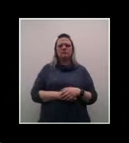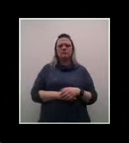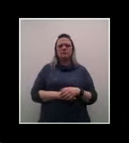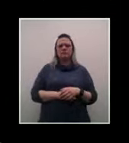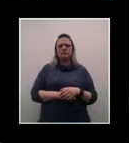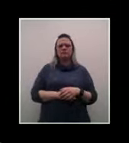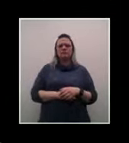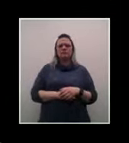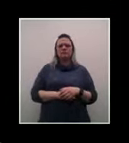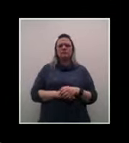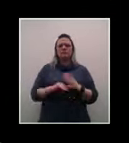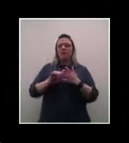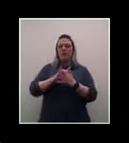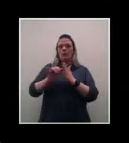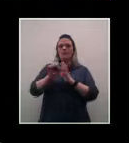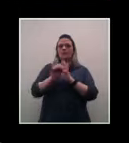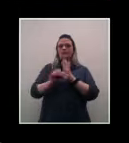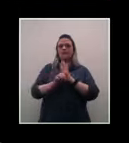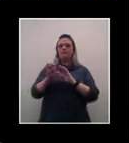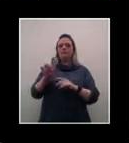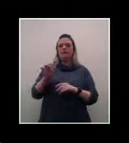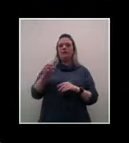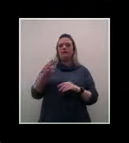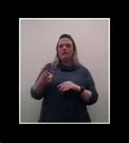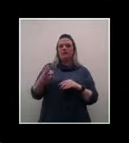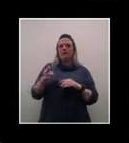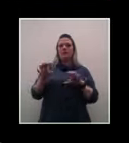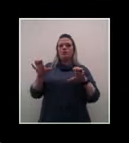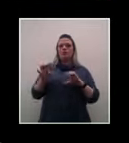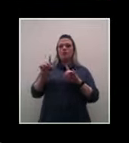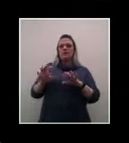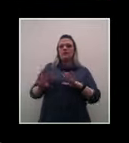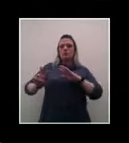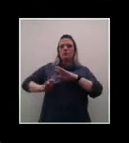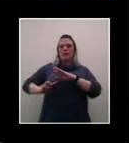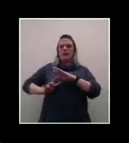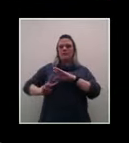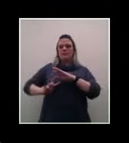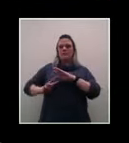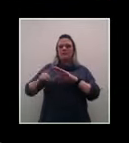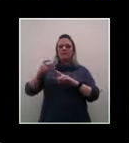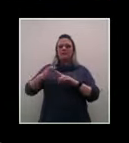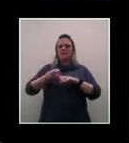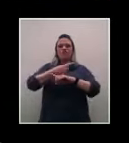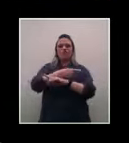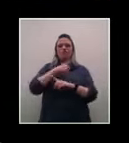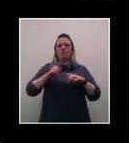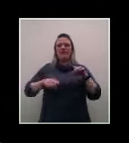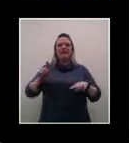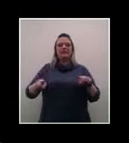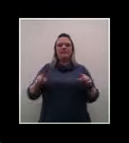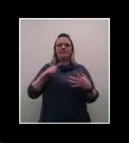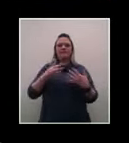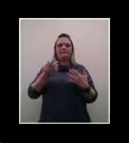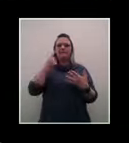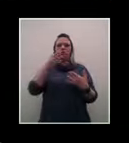So the New York State Department of Health that is doing the tests at Wegmans is doing a randomized sample to try to get a good idea of what's going on in